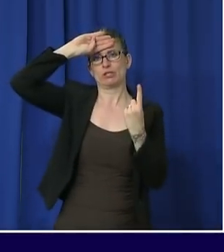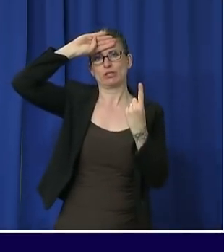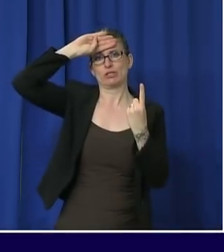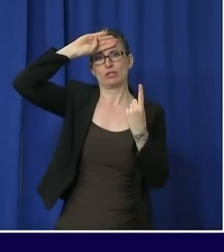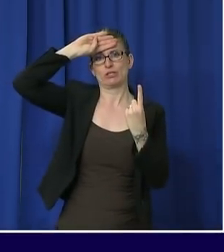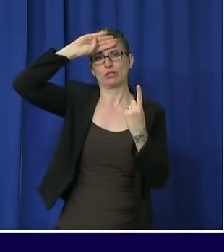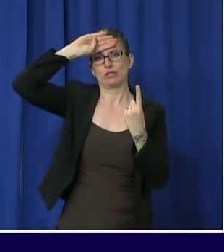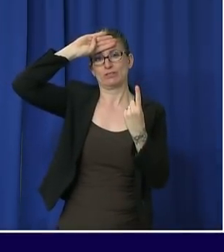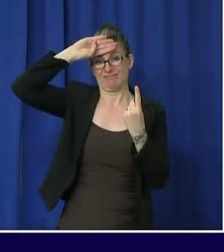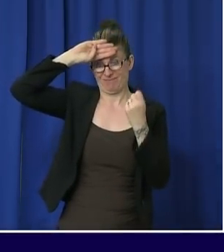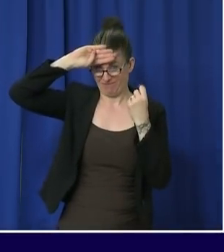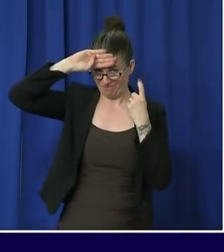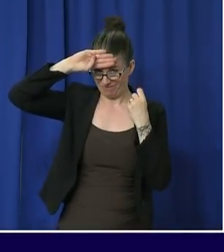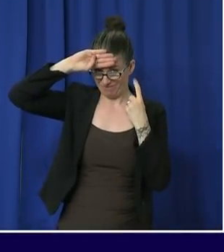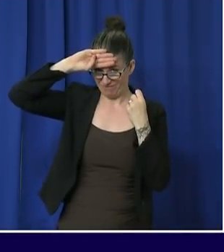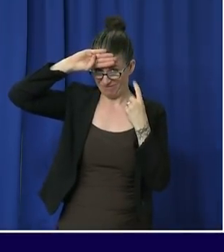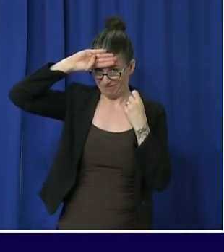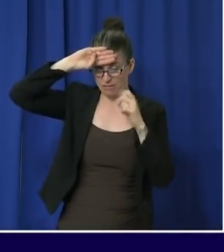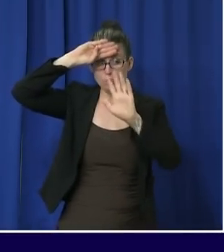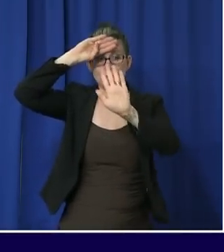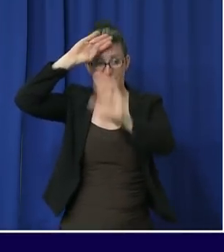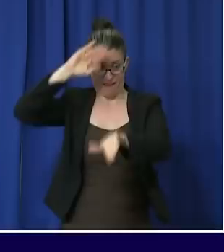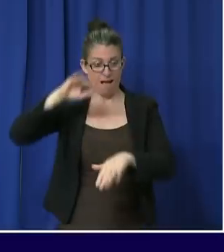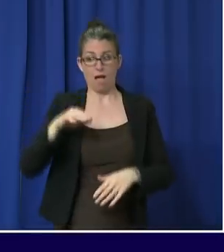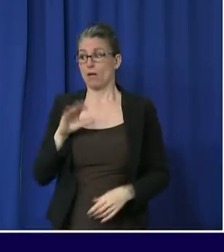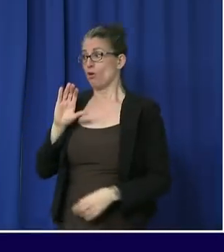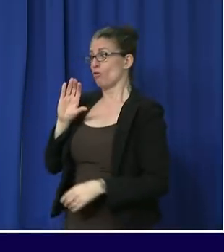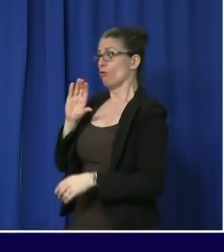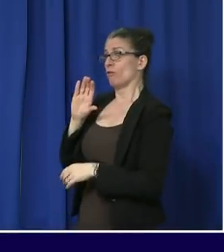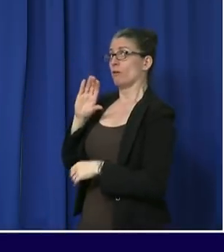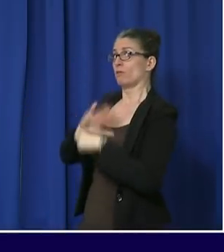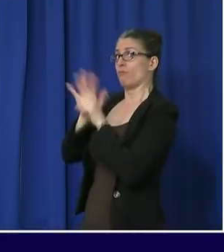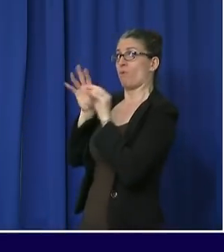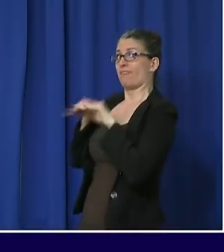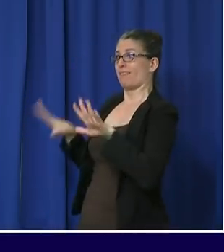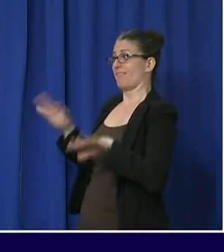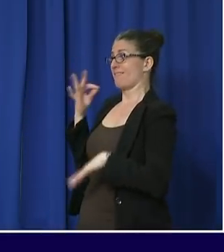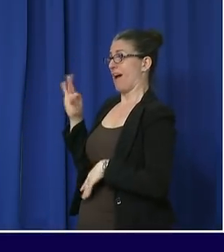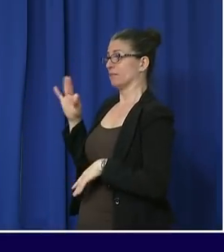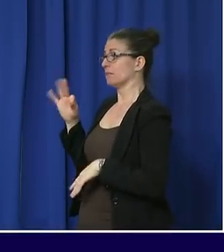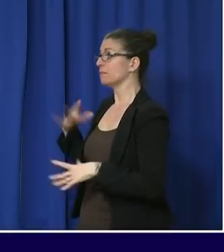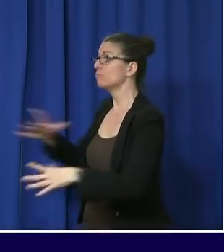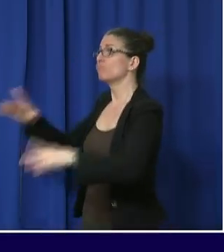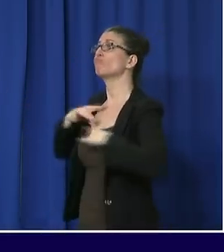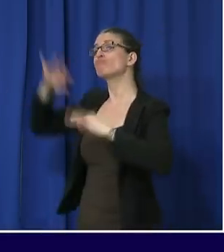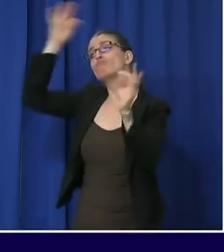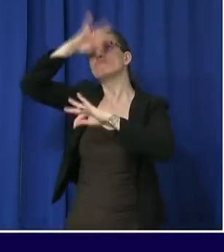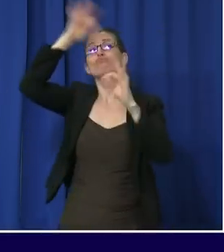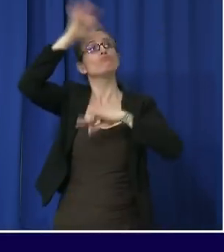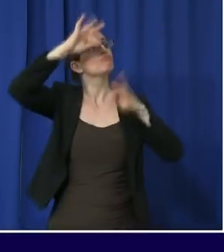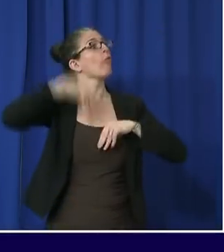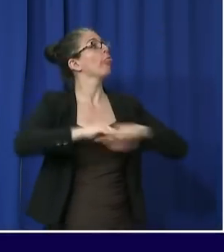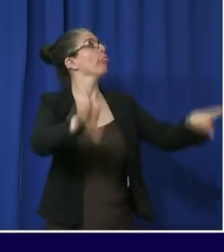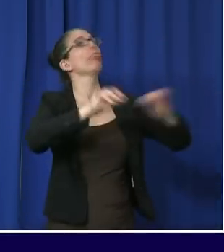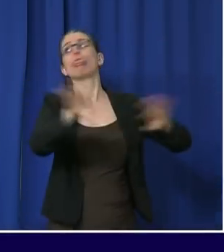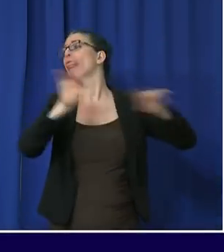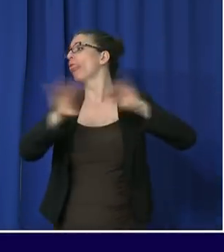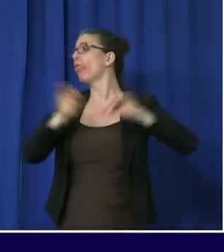Once you develop symptoms with SARS, everybody knew to stay inside. And so there wasn't a lot of transmission once folks got